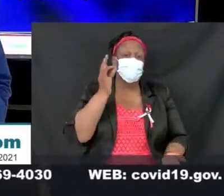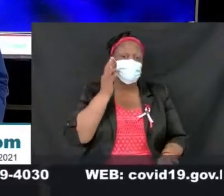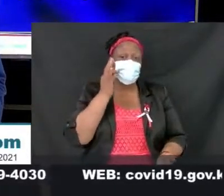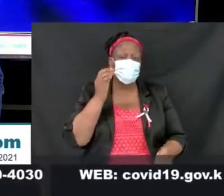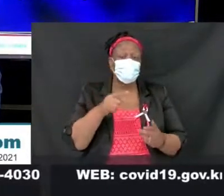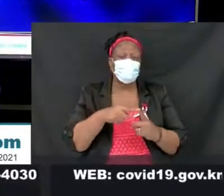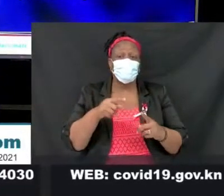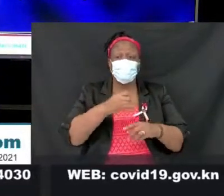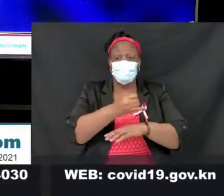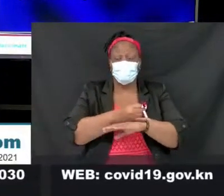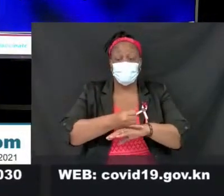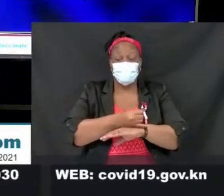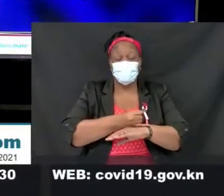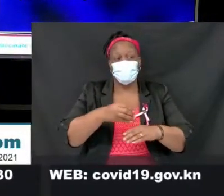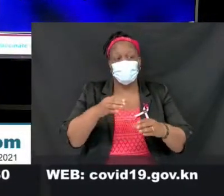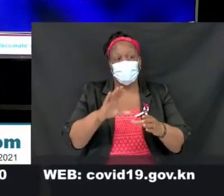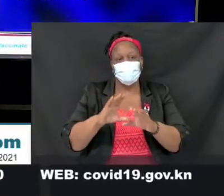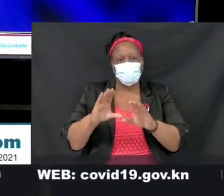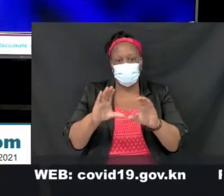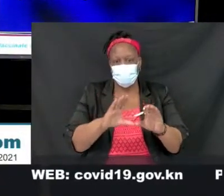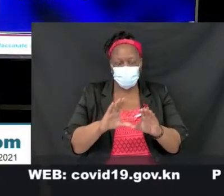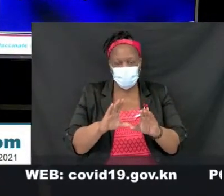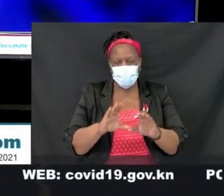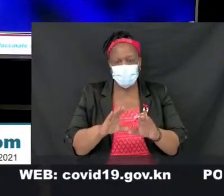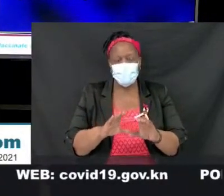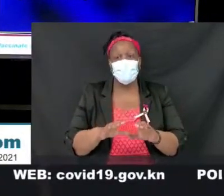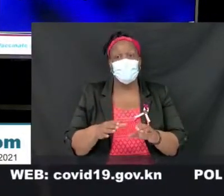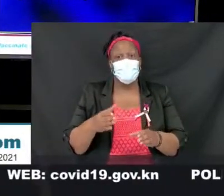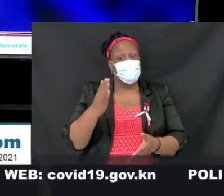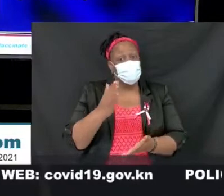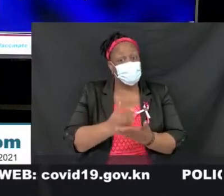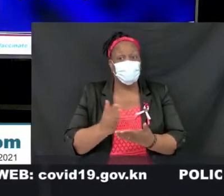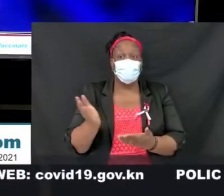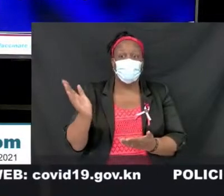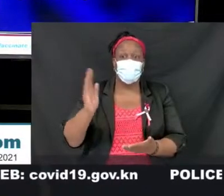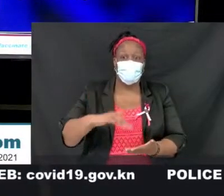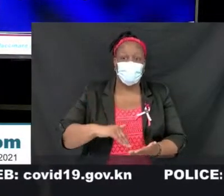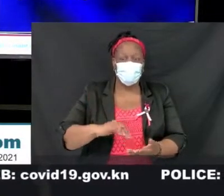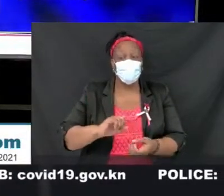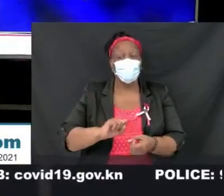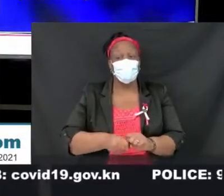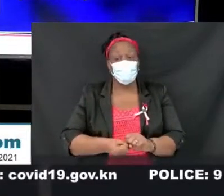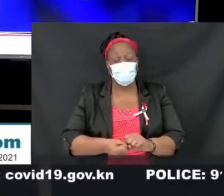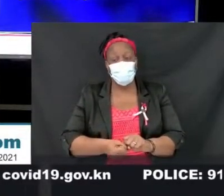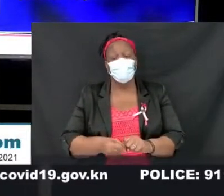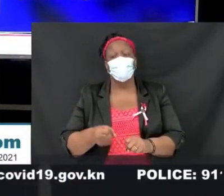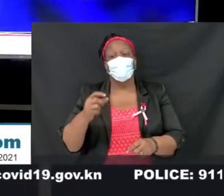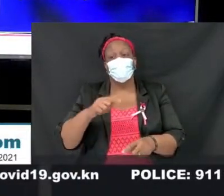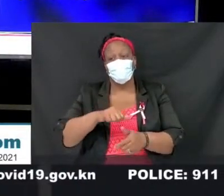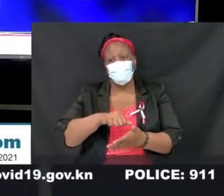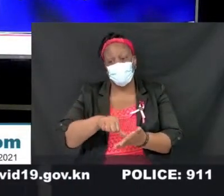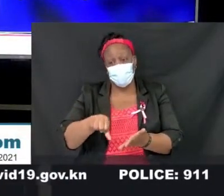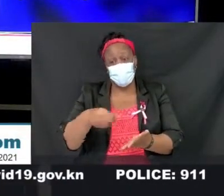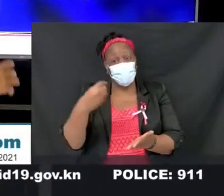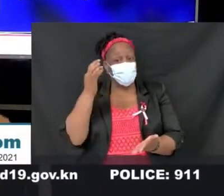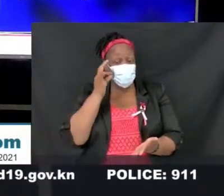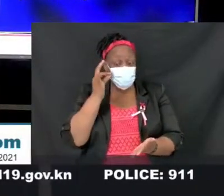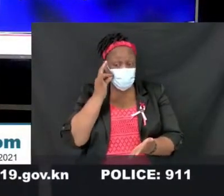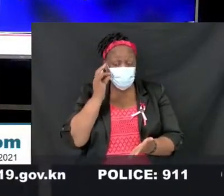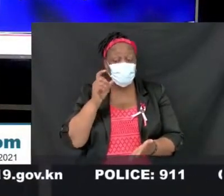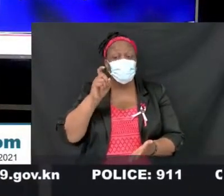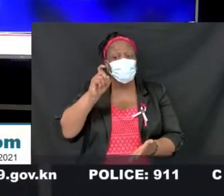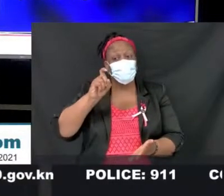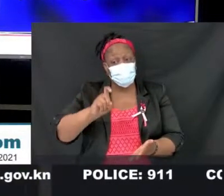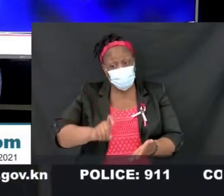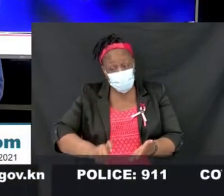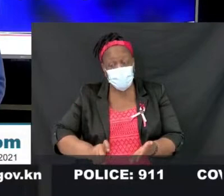which, will end by tomorrow morning. We should have new regulations by tomorrow morning. And we have to make sure that that fencing